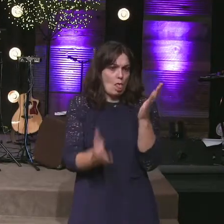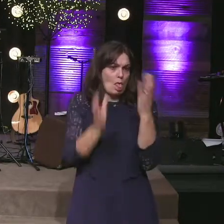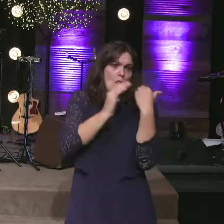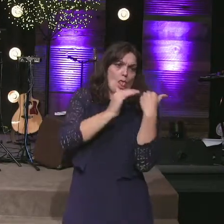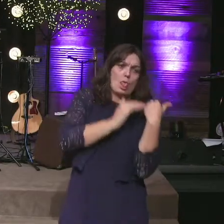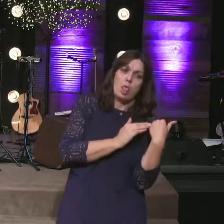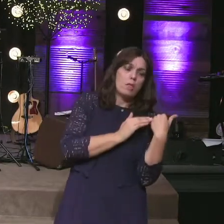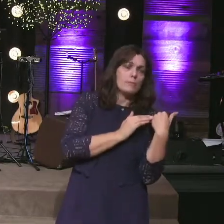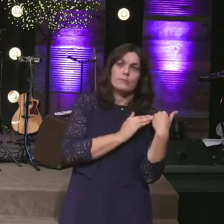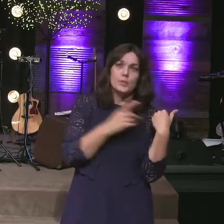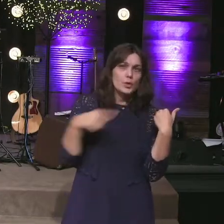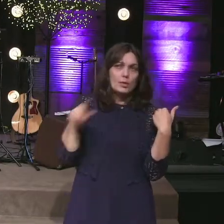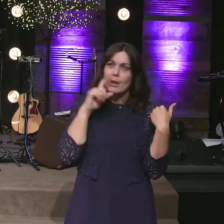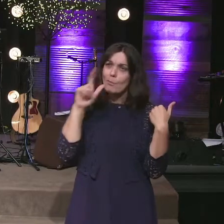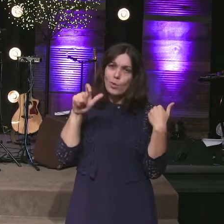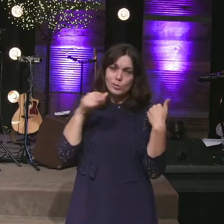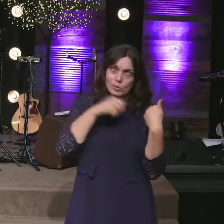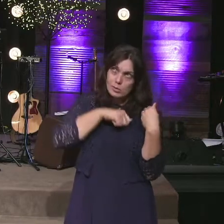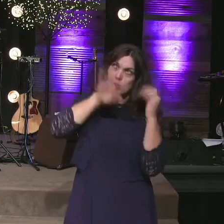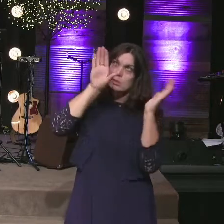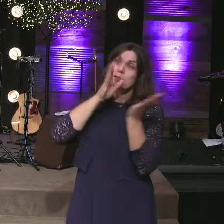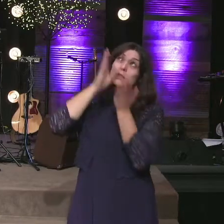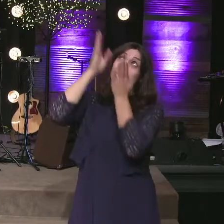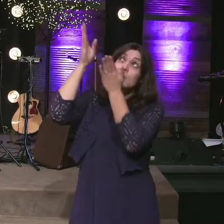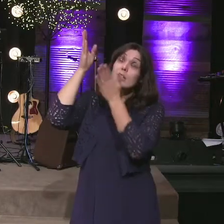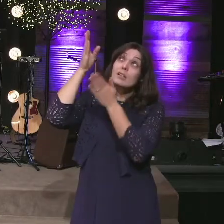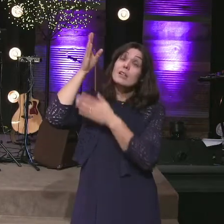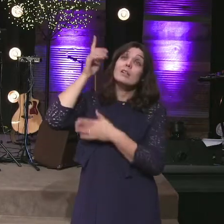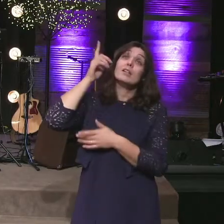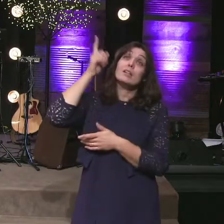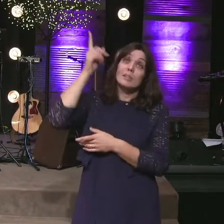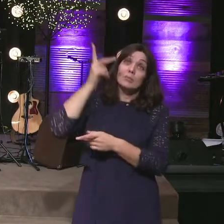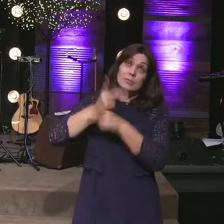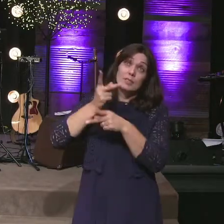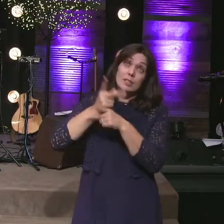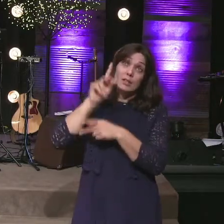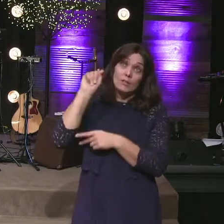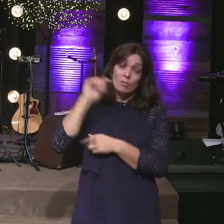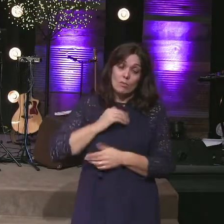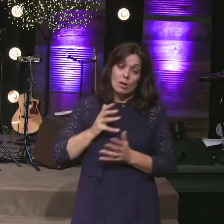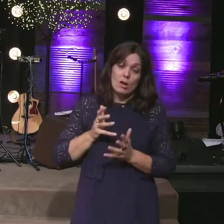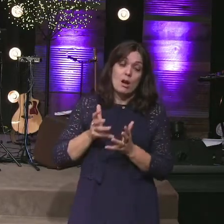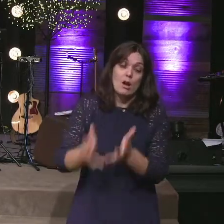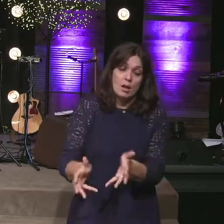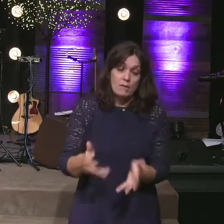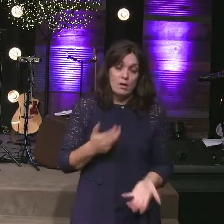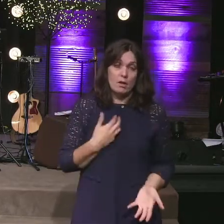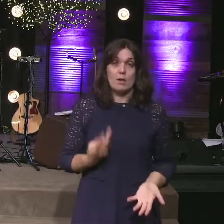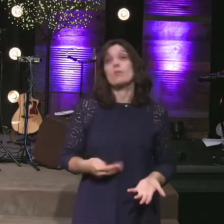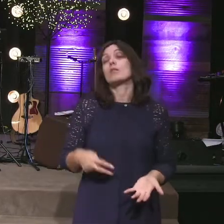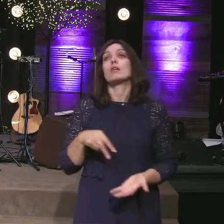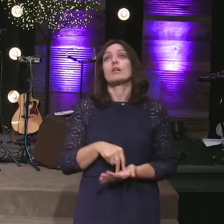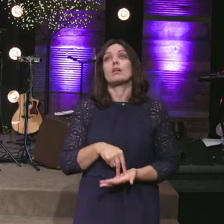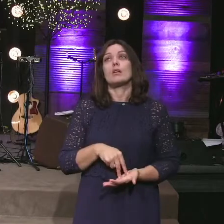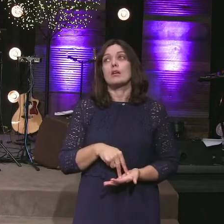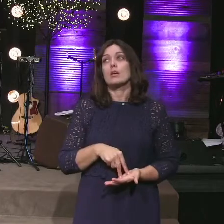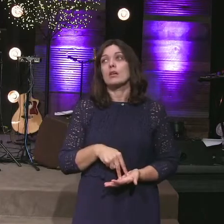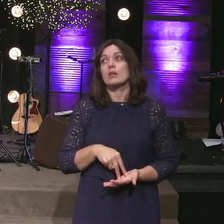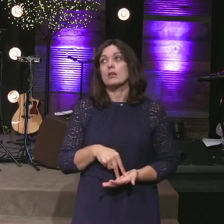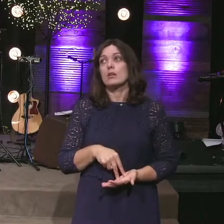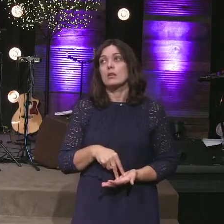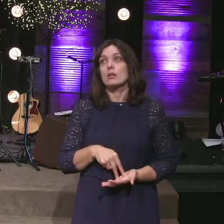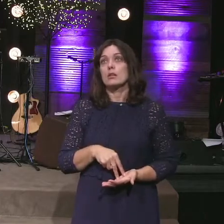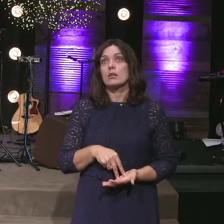to. And I'd let him carry it. I would leave it there, and I would get up. That's what our brother